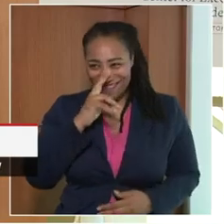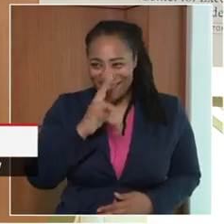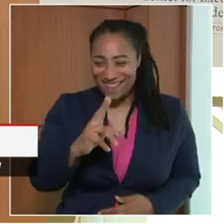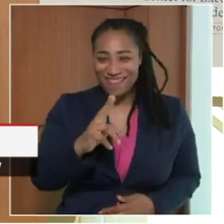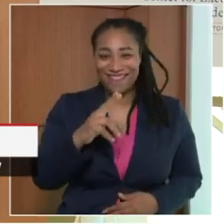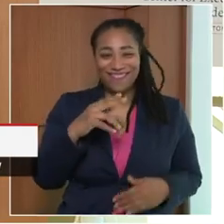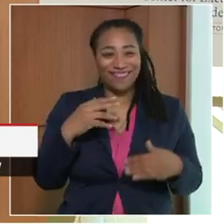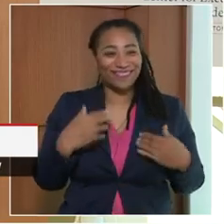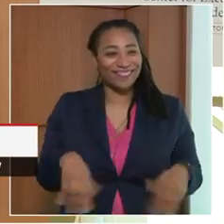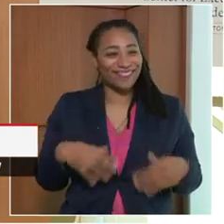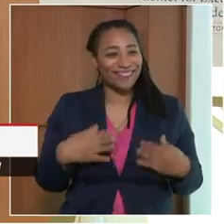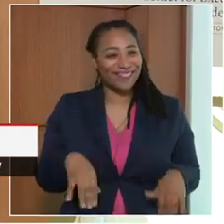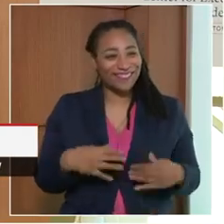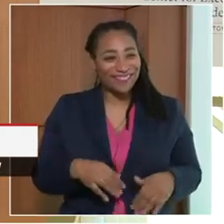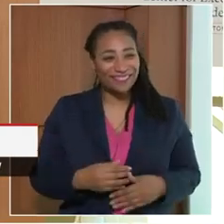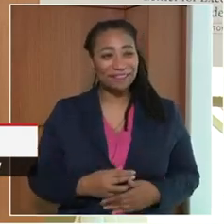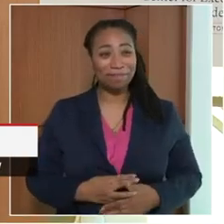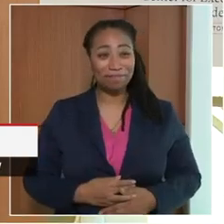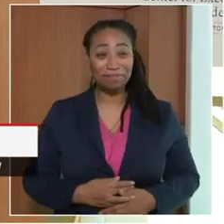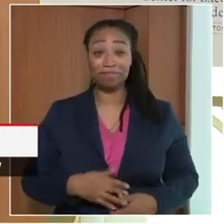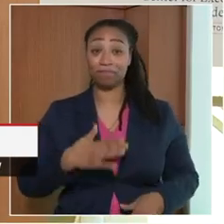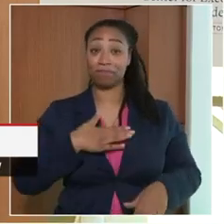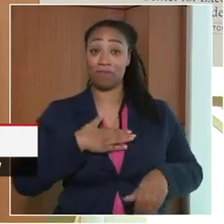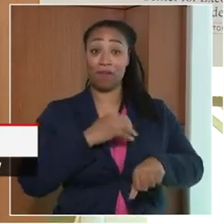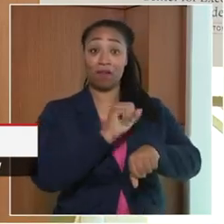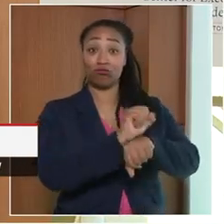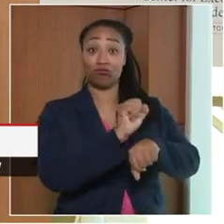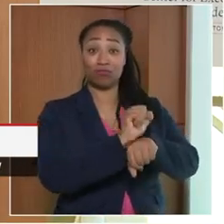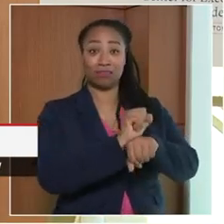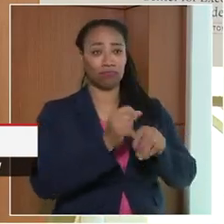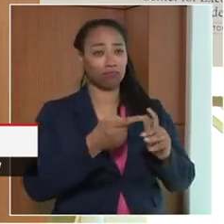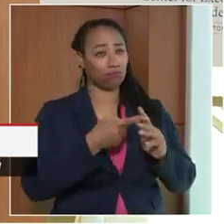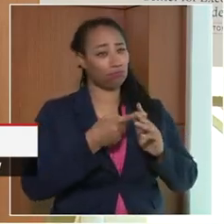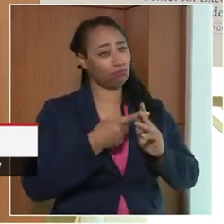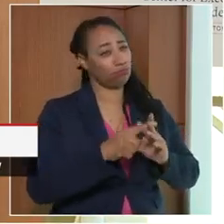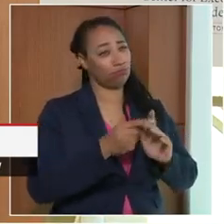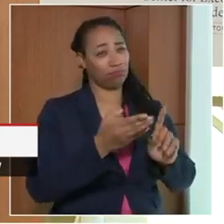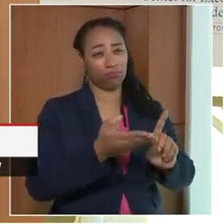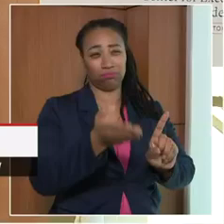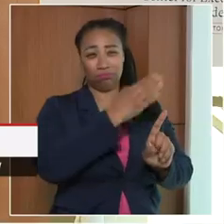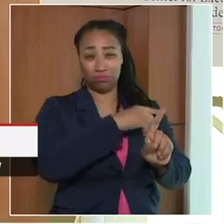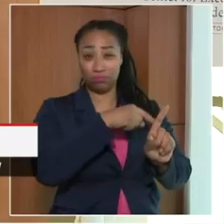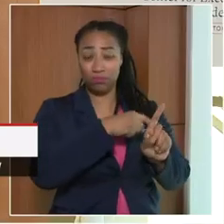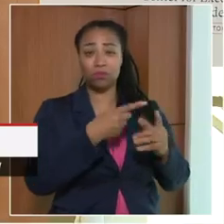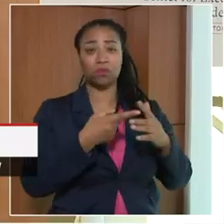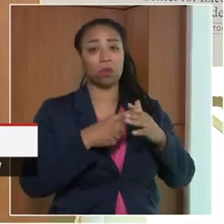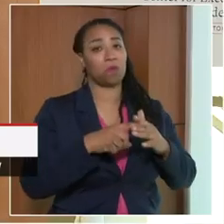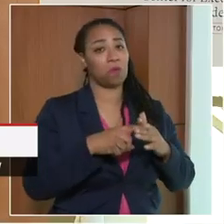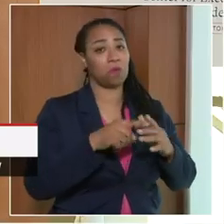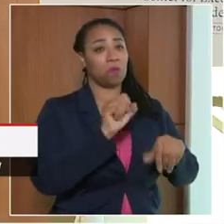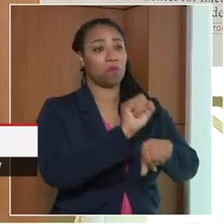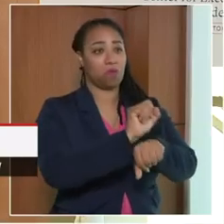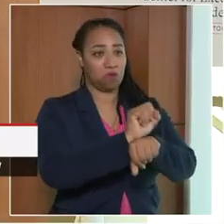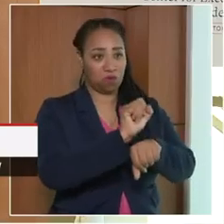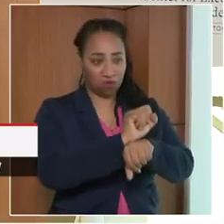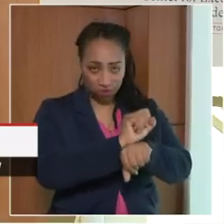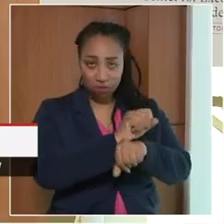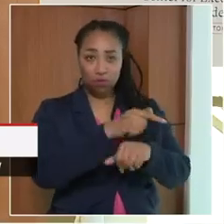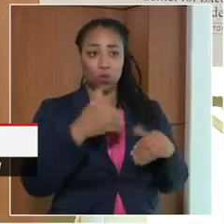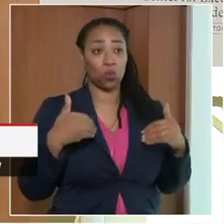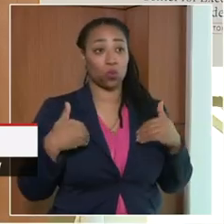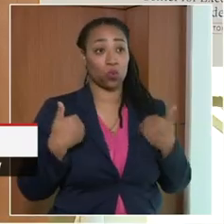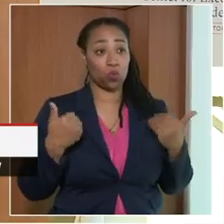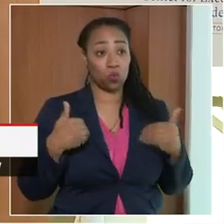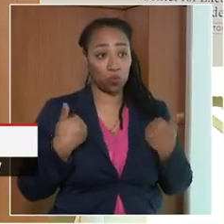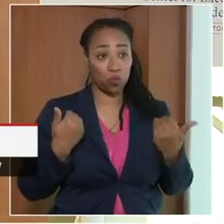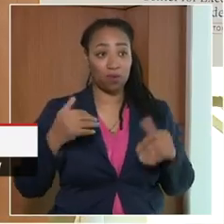of my career, I spent many years serving as a youth pastor, and so therefore know how important it is that the youth of our